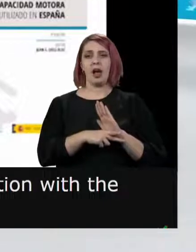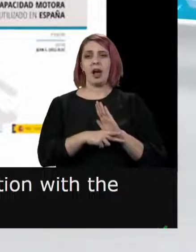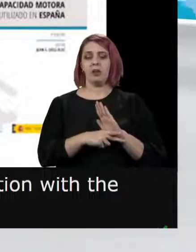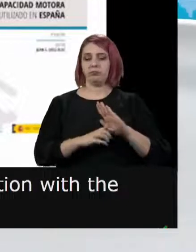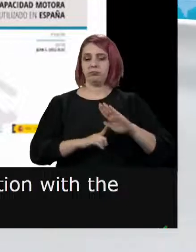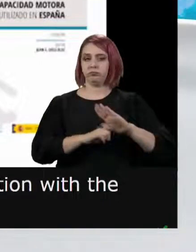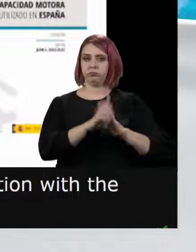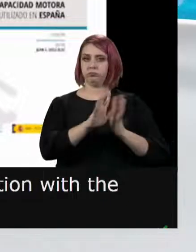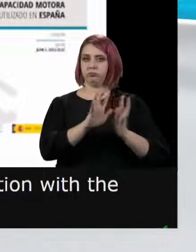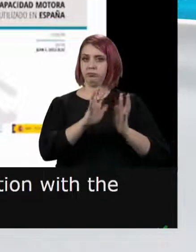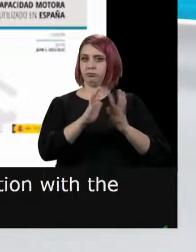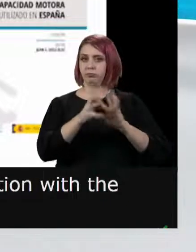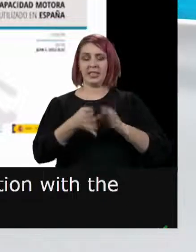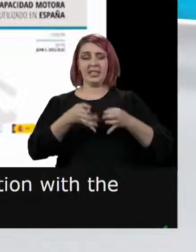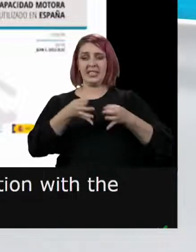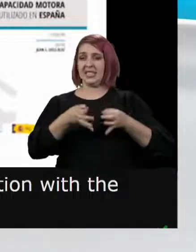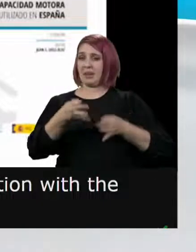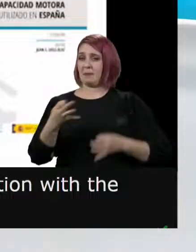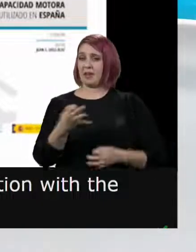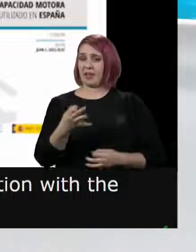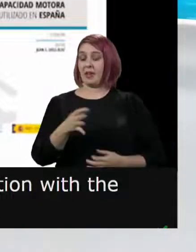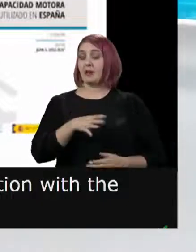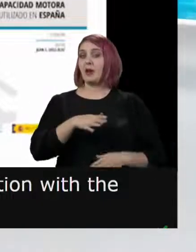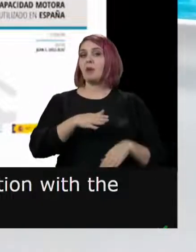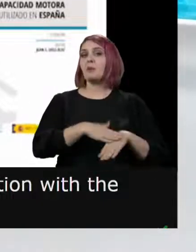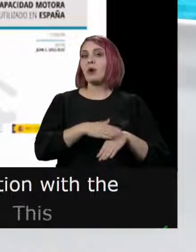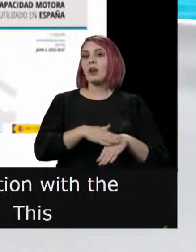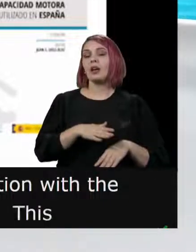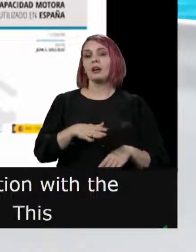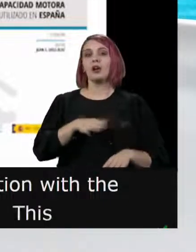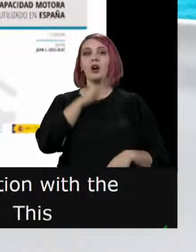This standard has to,